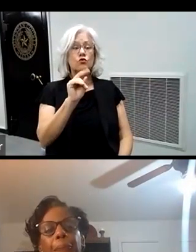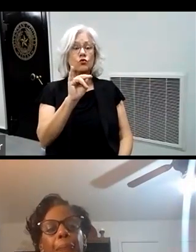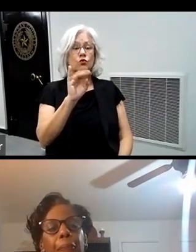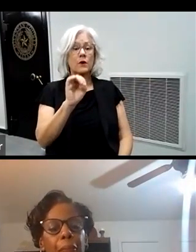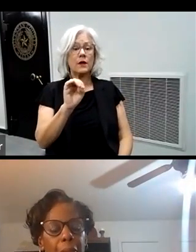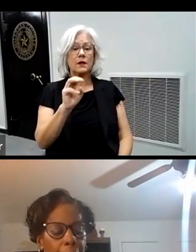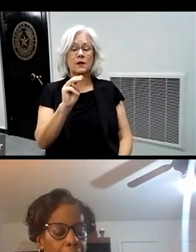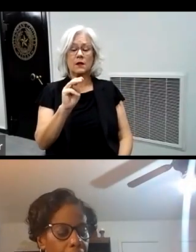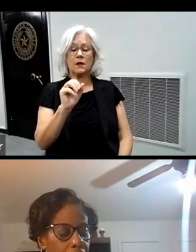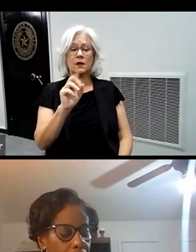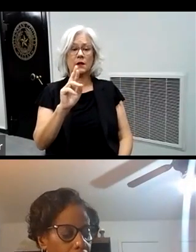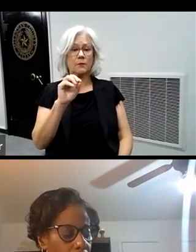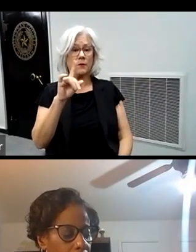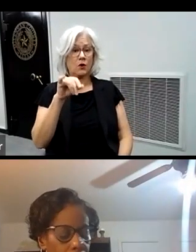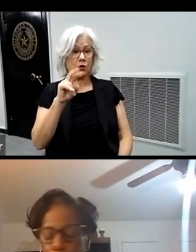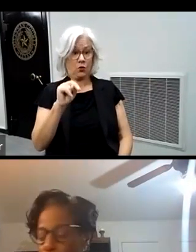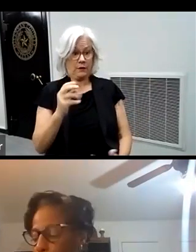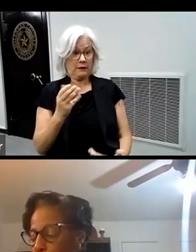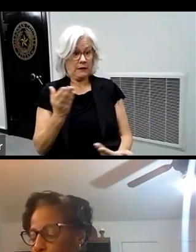on?